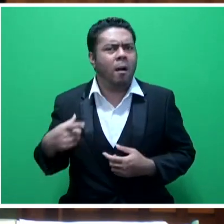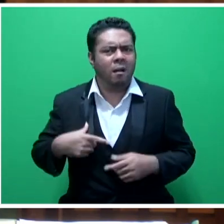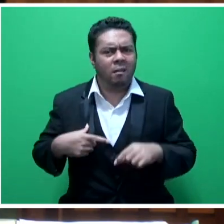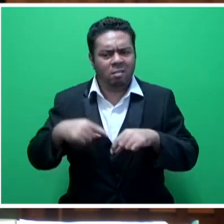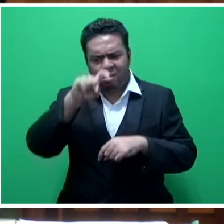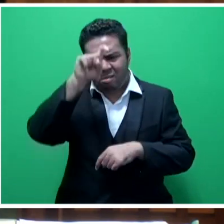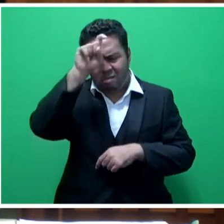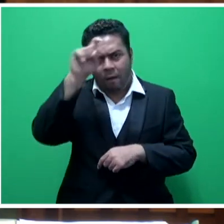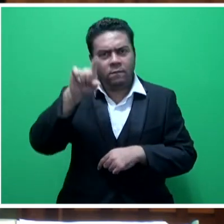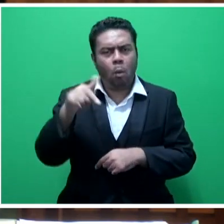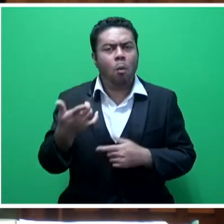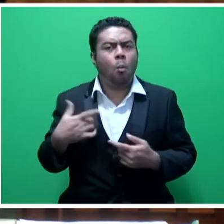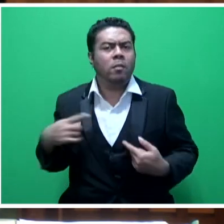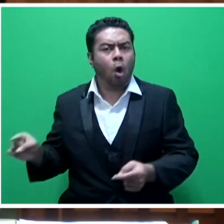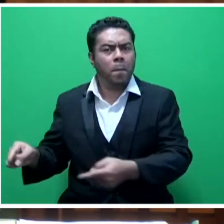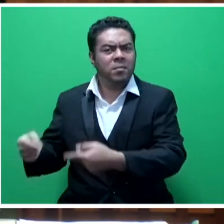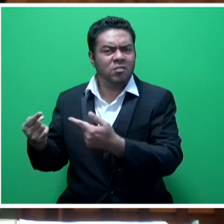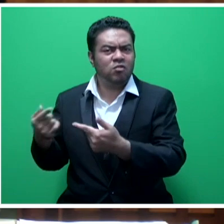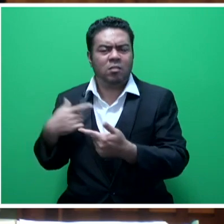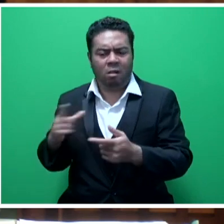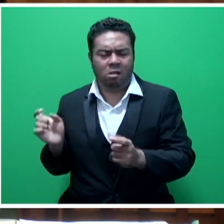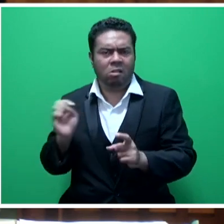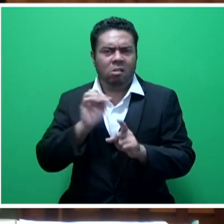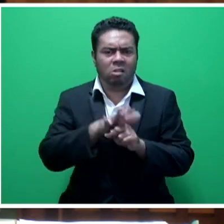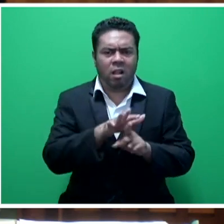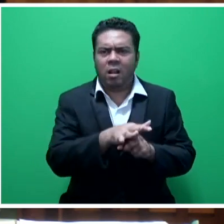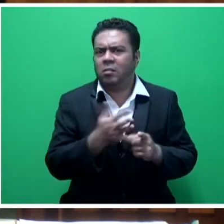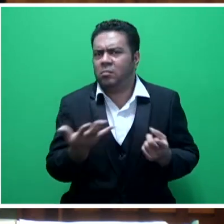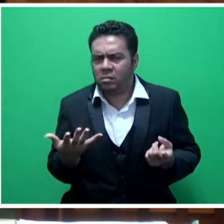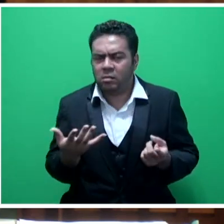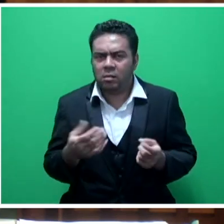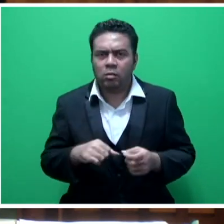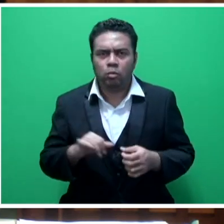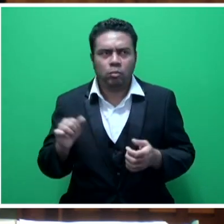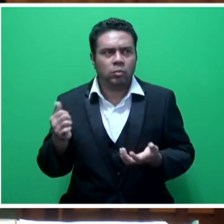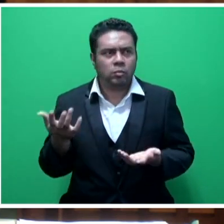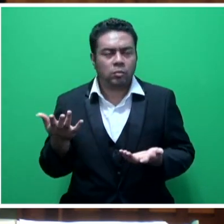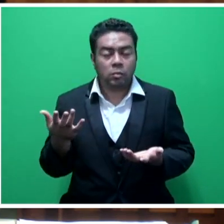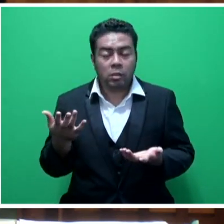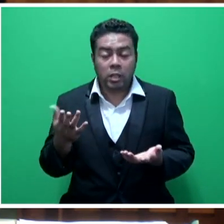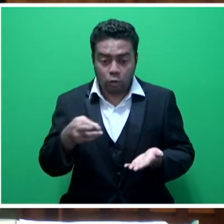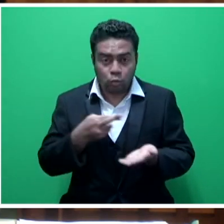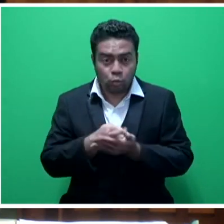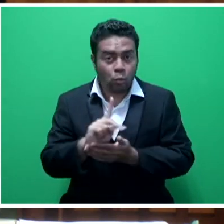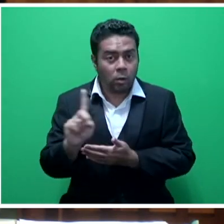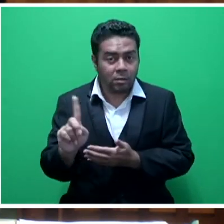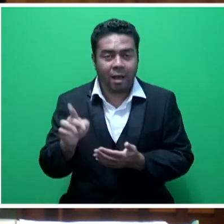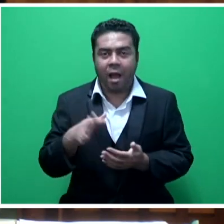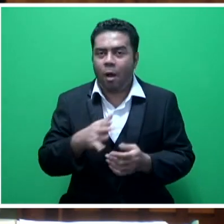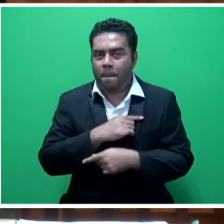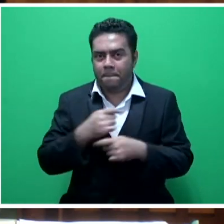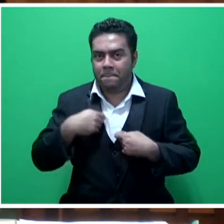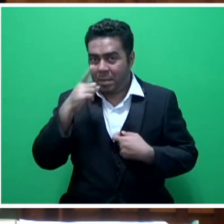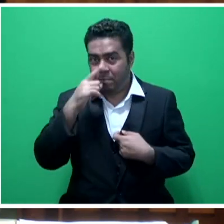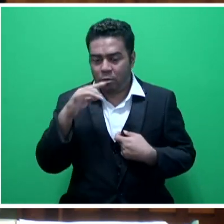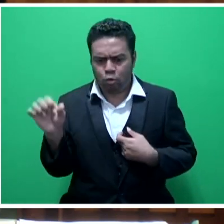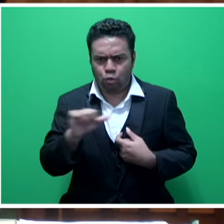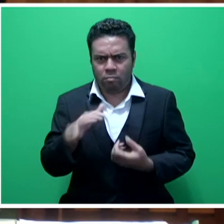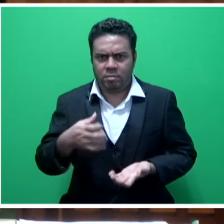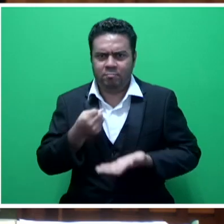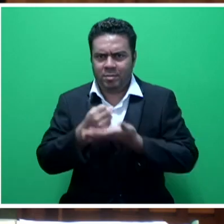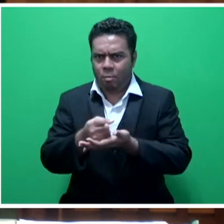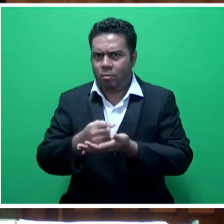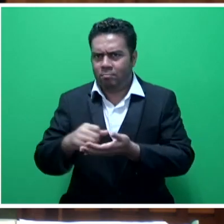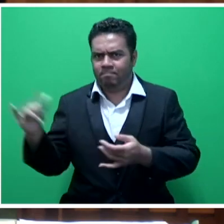opposition fight us on doing what must be done to save our national airline. In truth, our people should be more committed to our national carrier